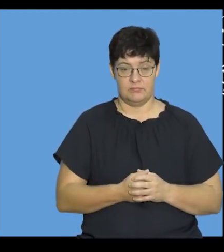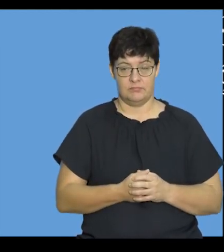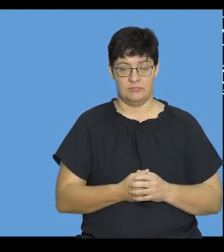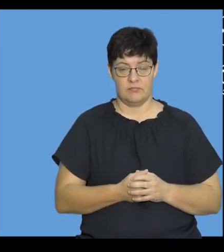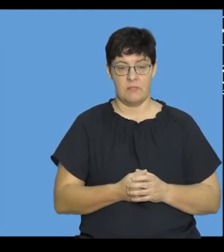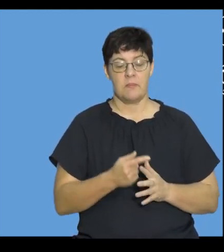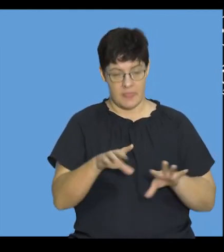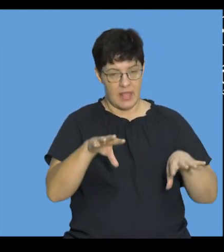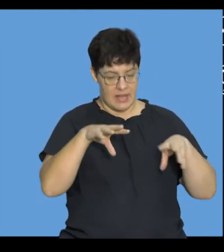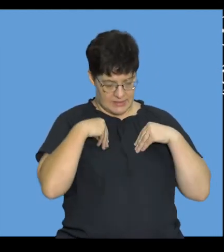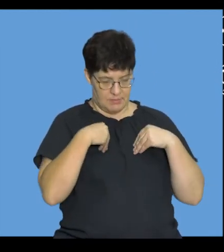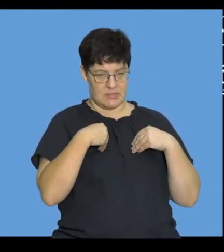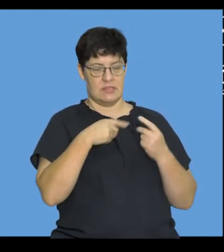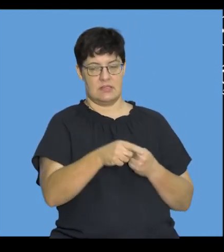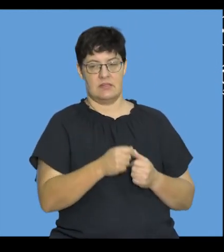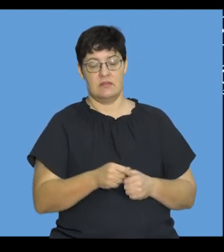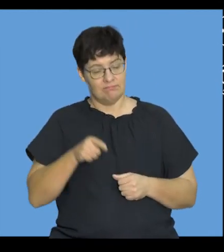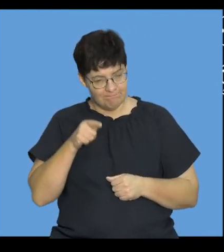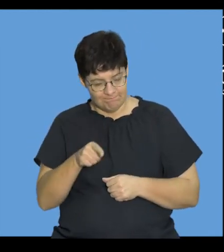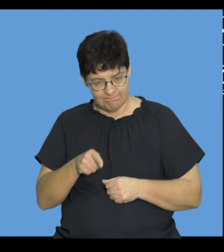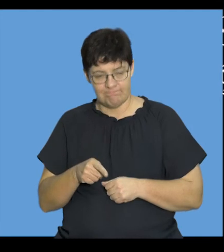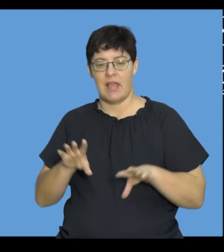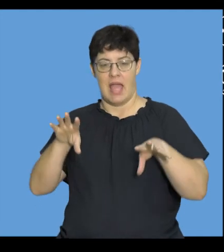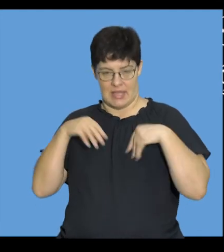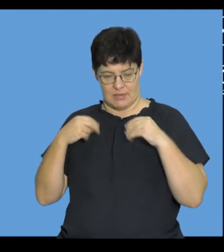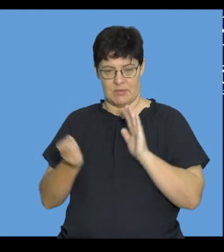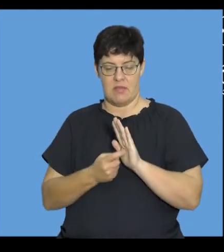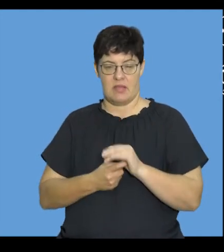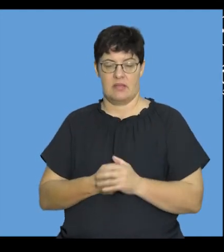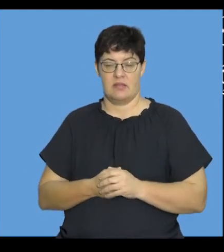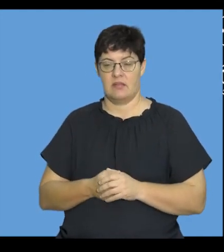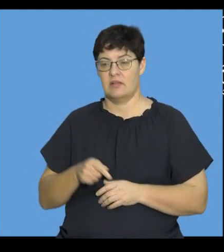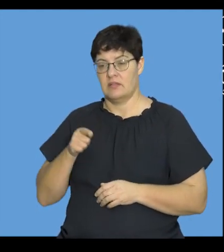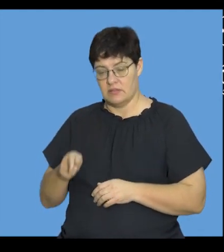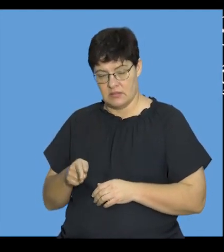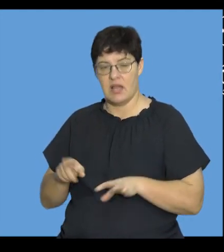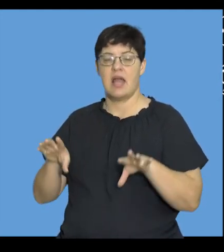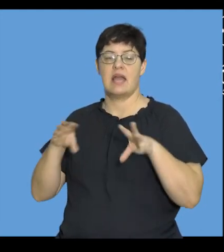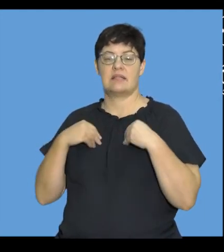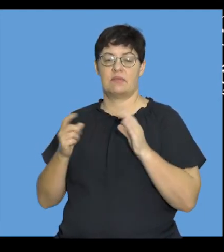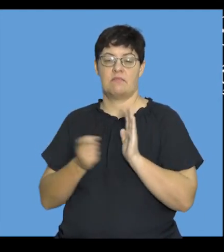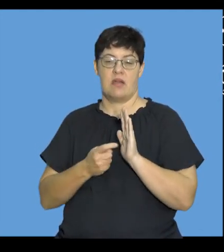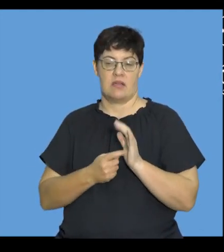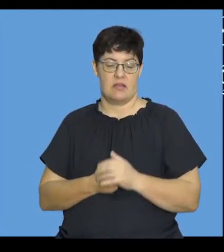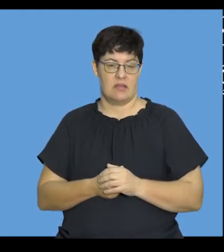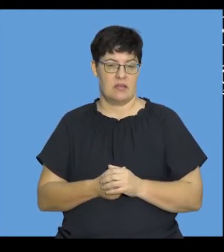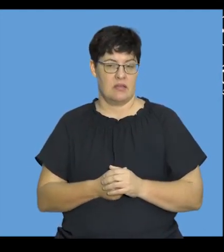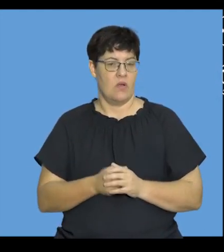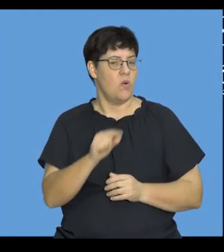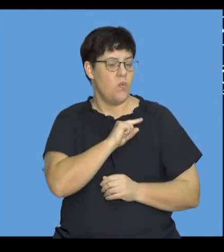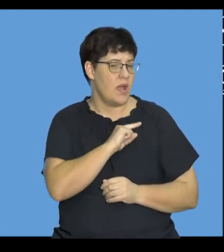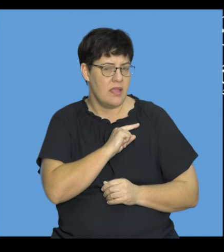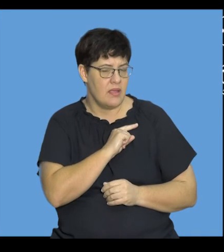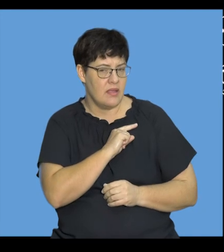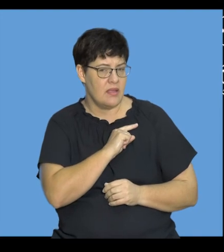mark, this would be an accepted mark, and this would be an accepted mark. Why? Because